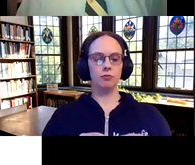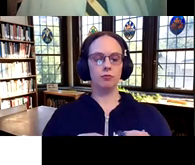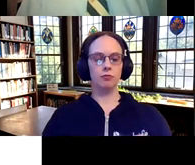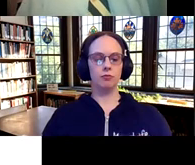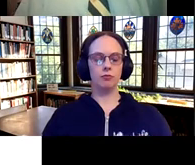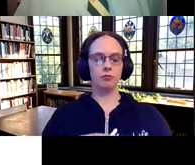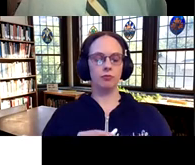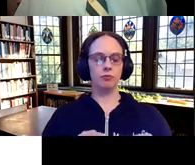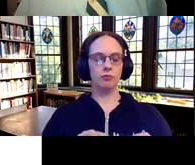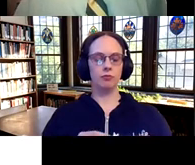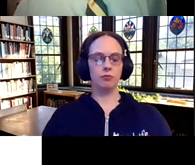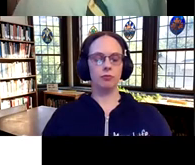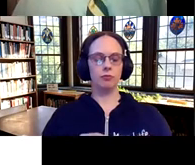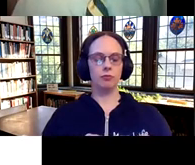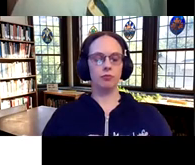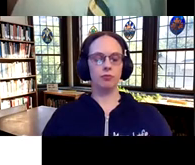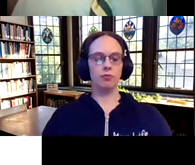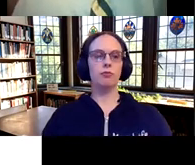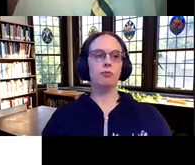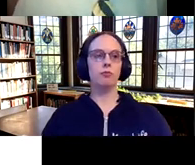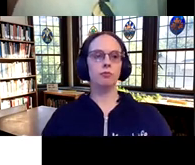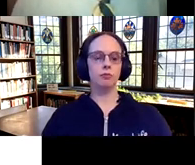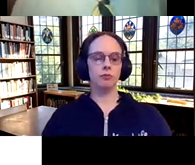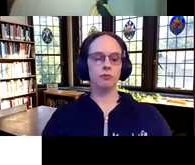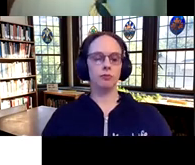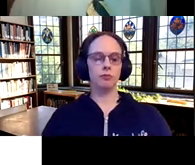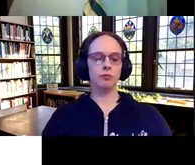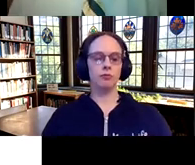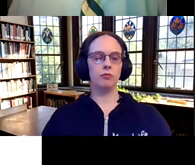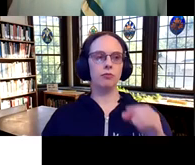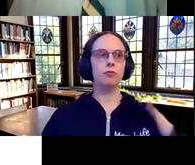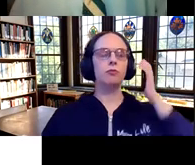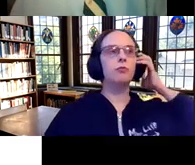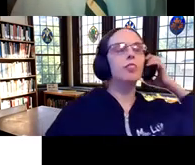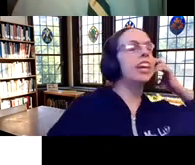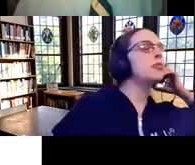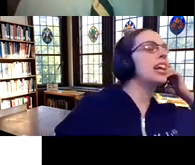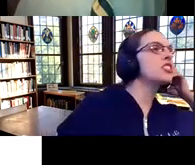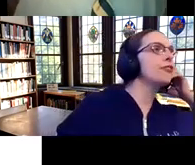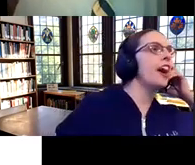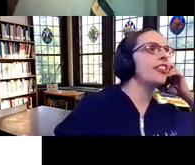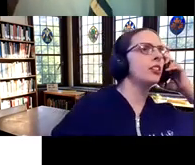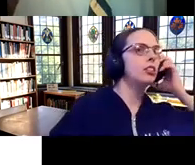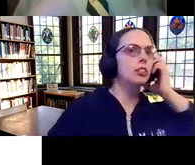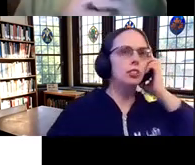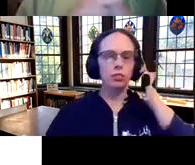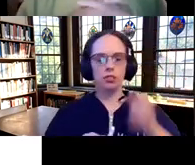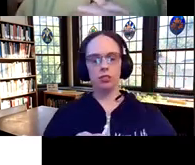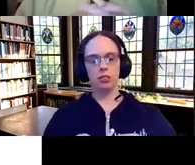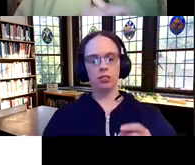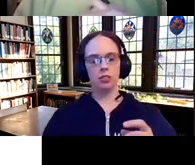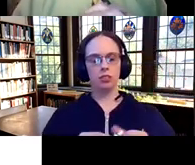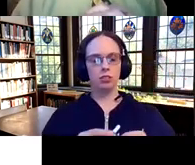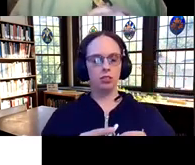legislature was convinced to fund four more, and there was vicious competition for it. And Brockport won